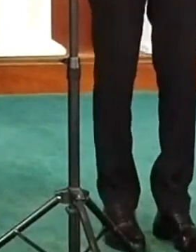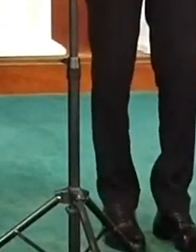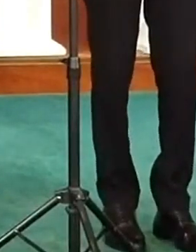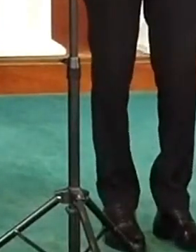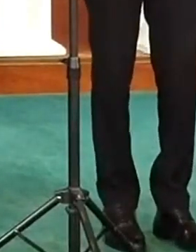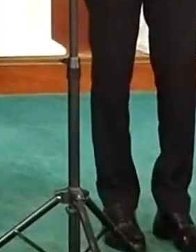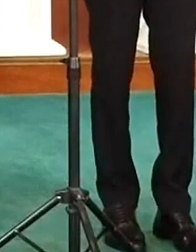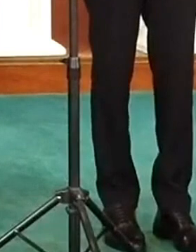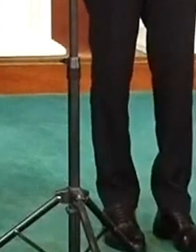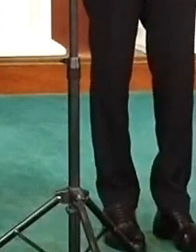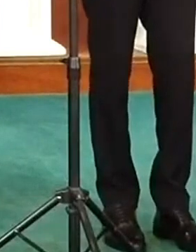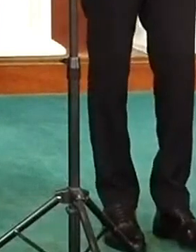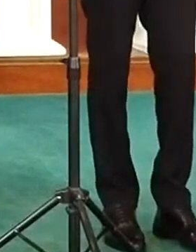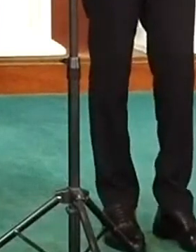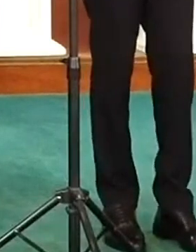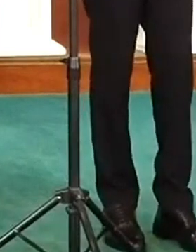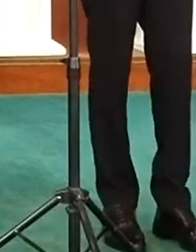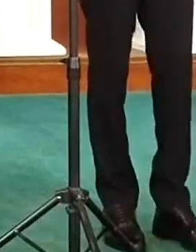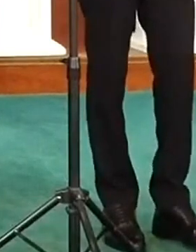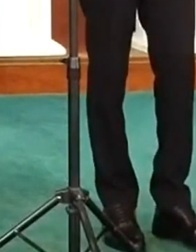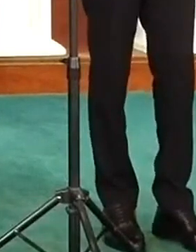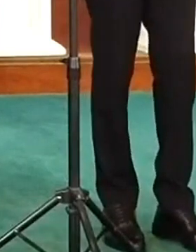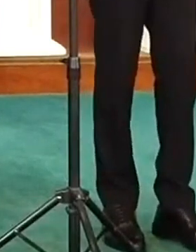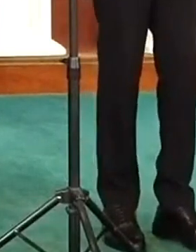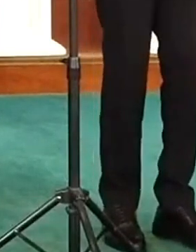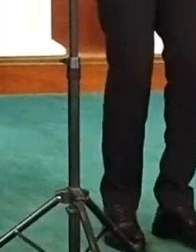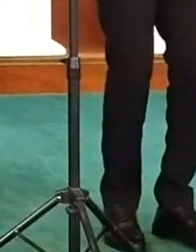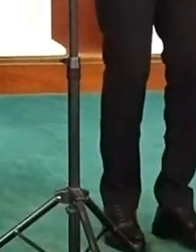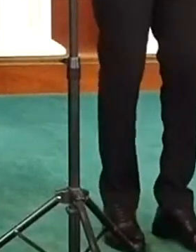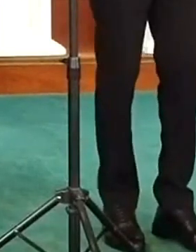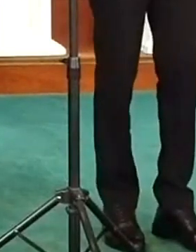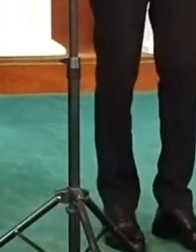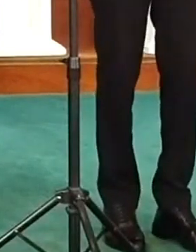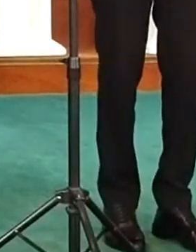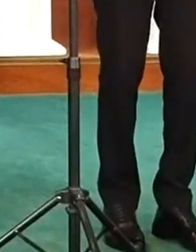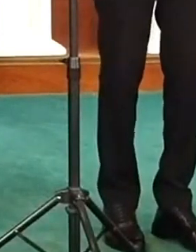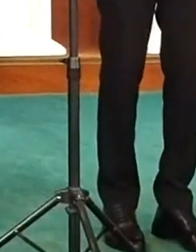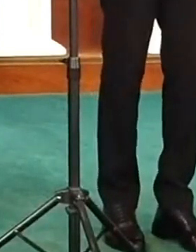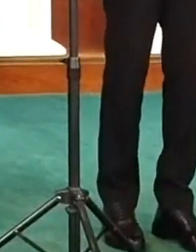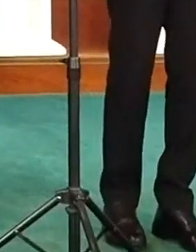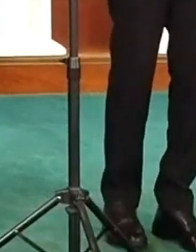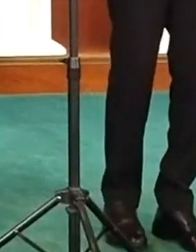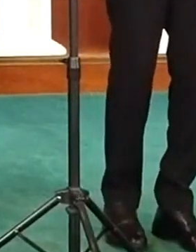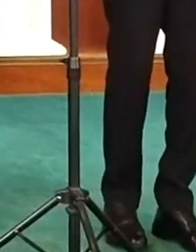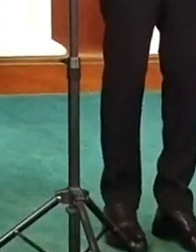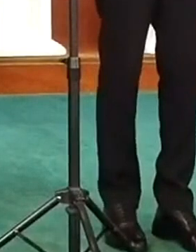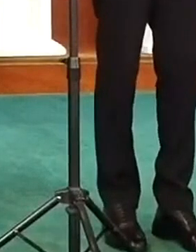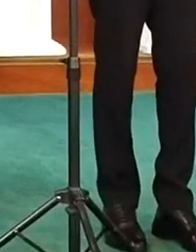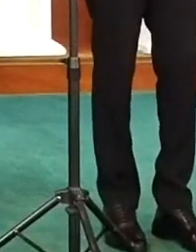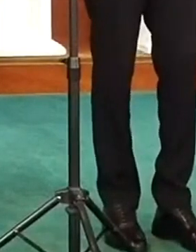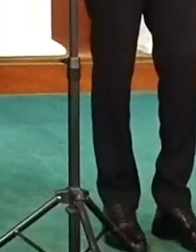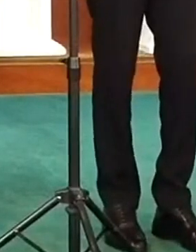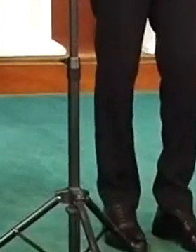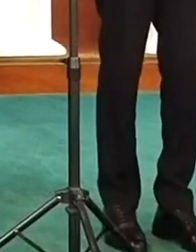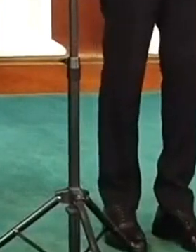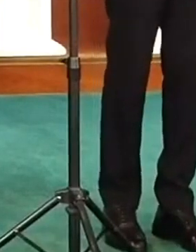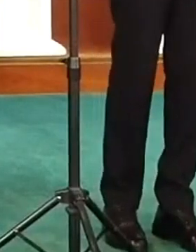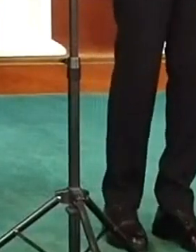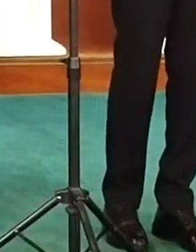assurance, Jesus is mine. Oh, what a foretaste of glory